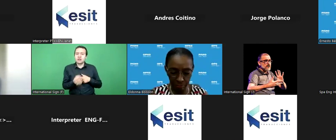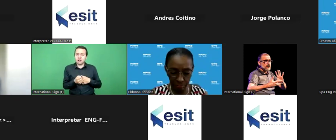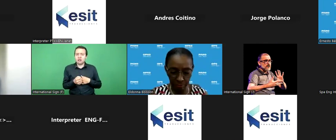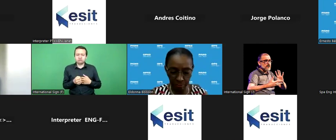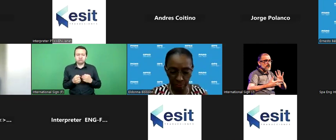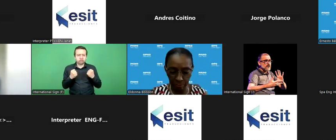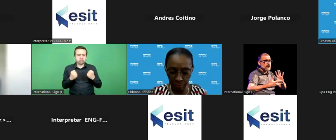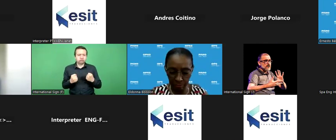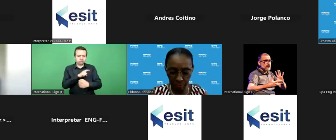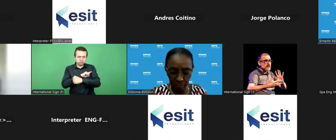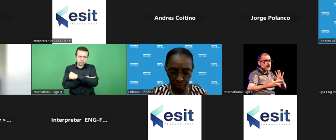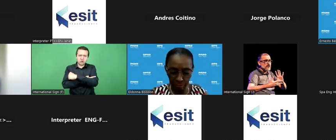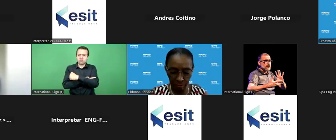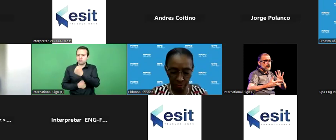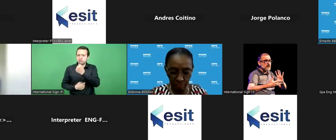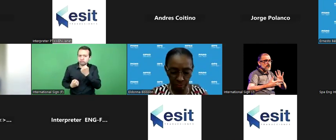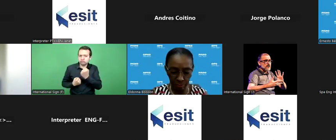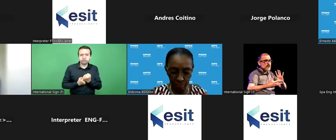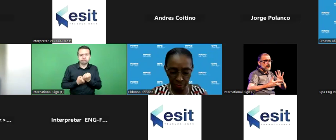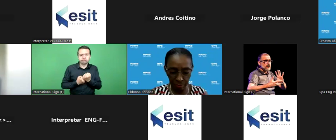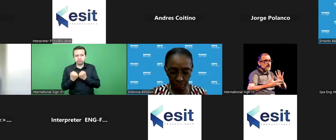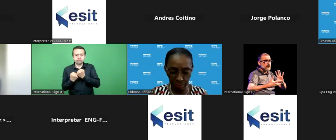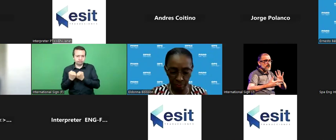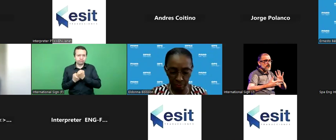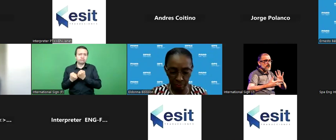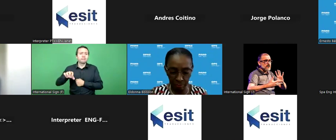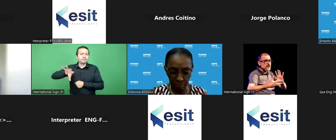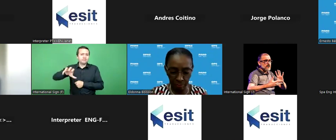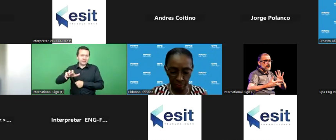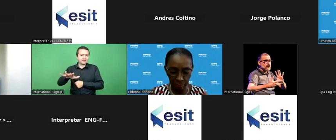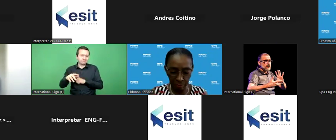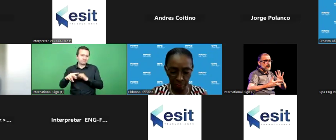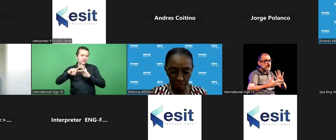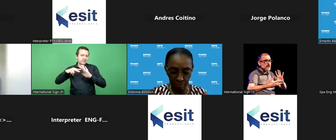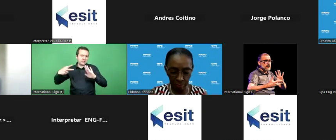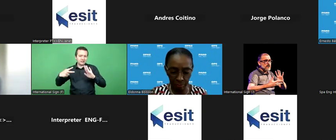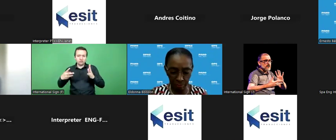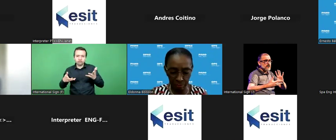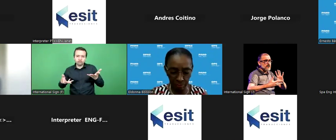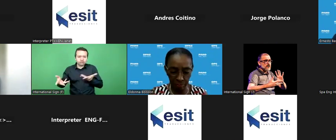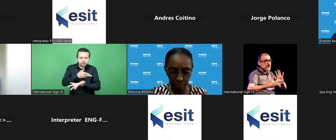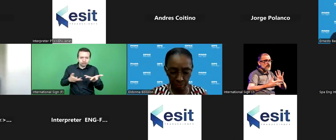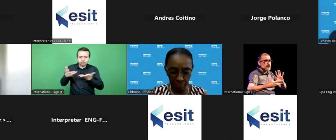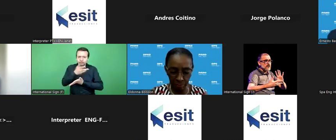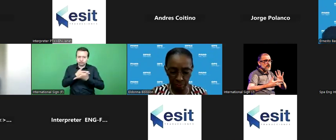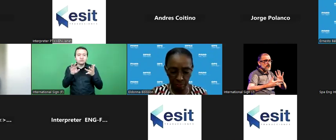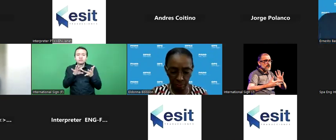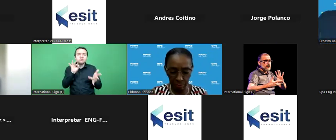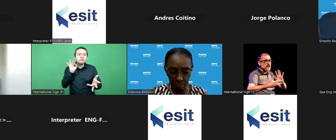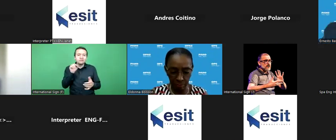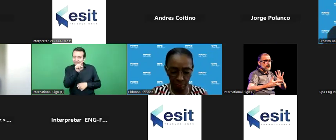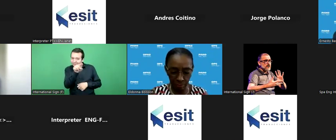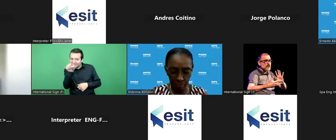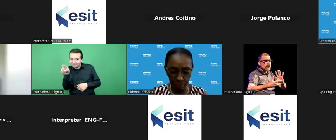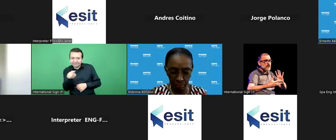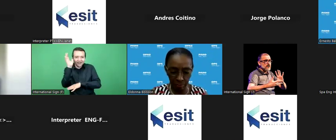would like to acknowledge one element that was very clear in the different presentations. These